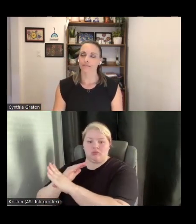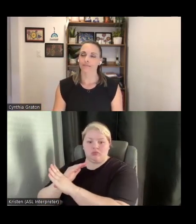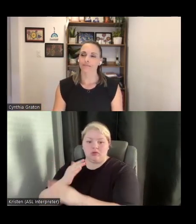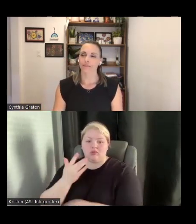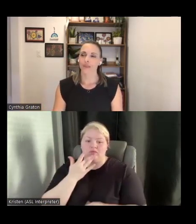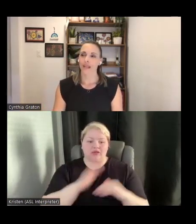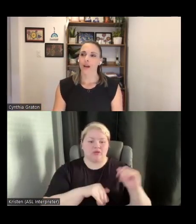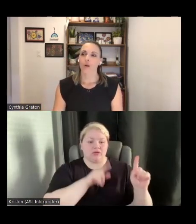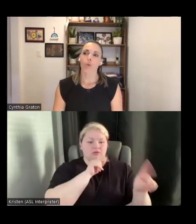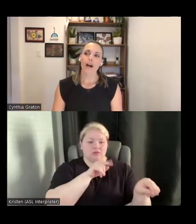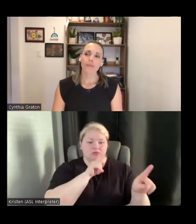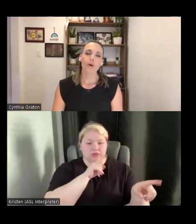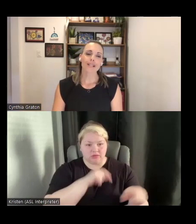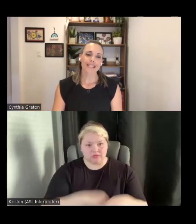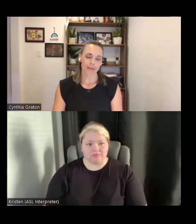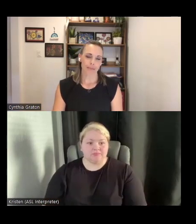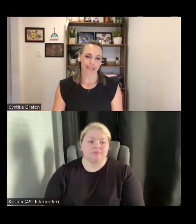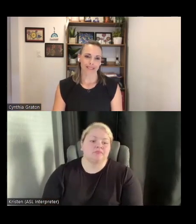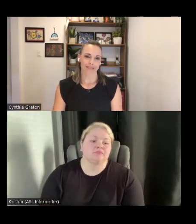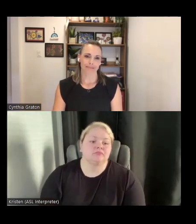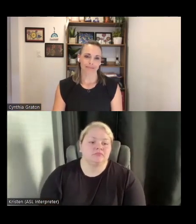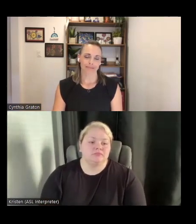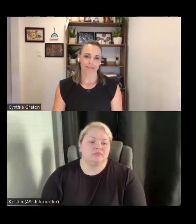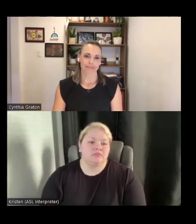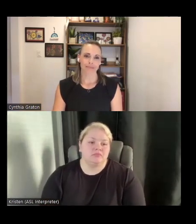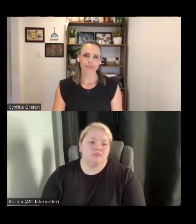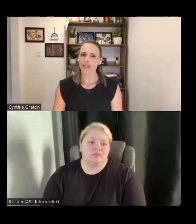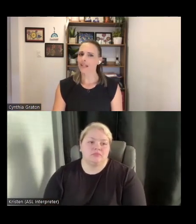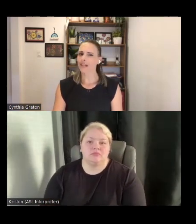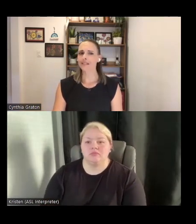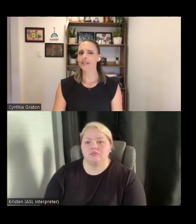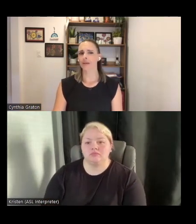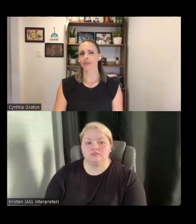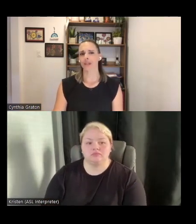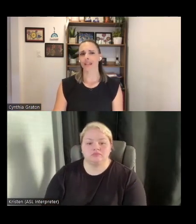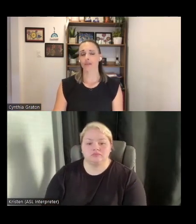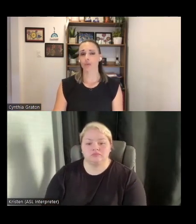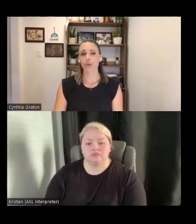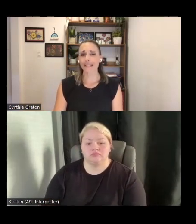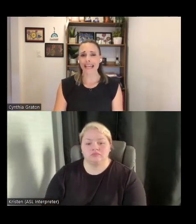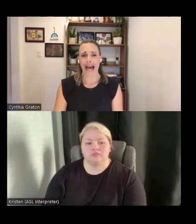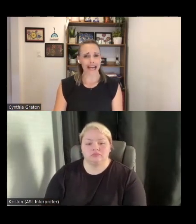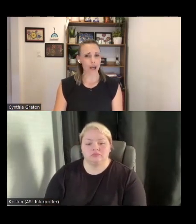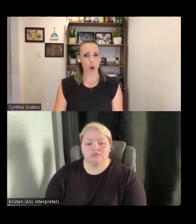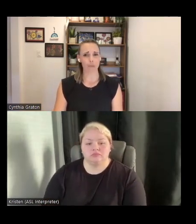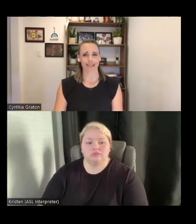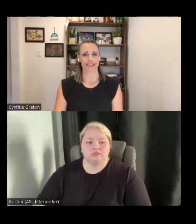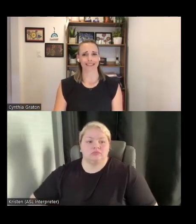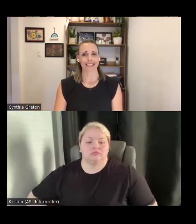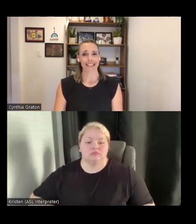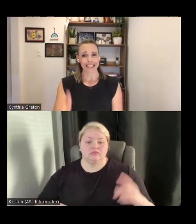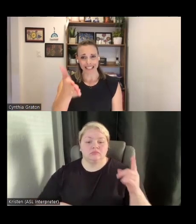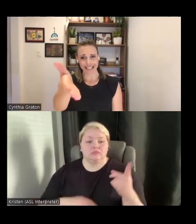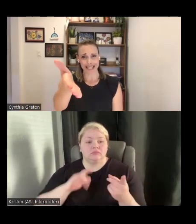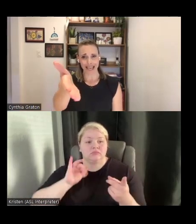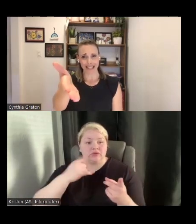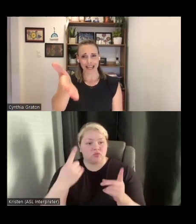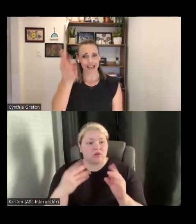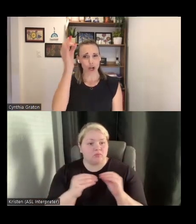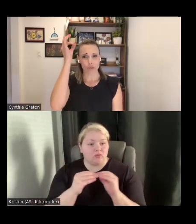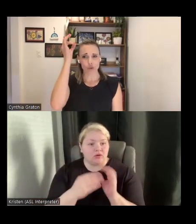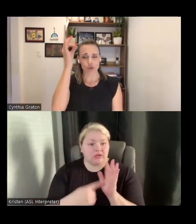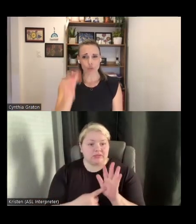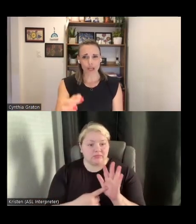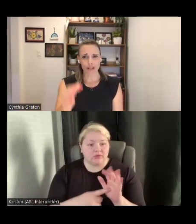Okay, one more sampling. Here's something truly eye-opening. These